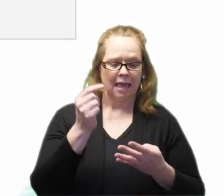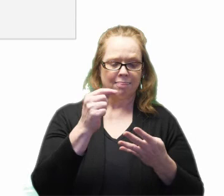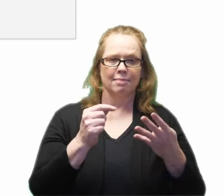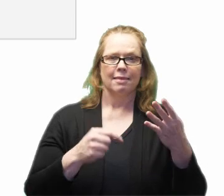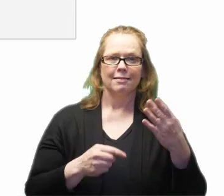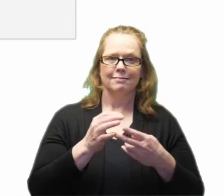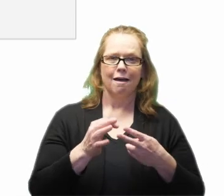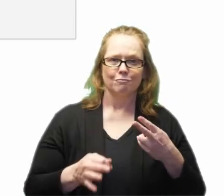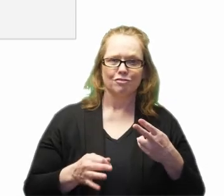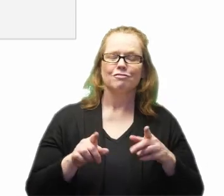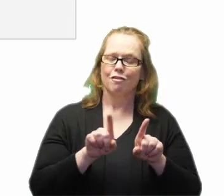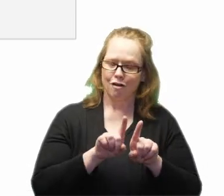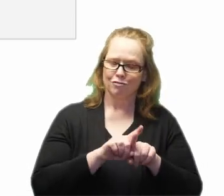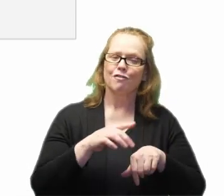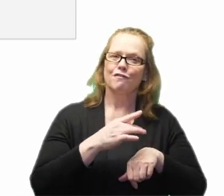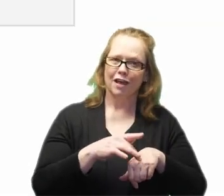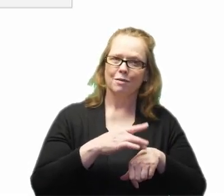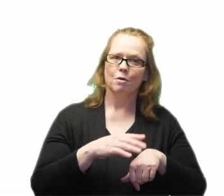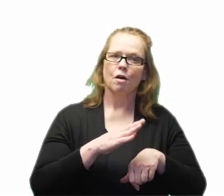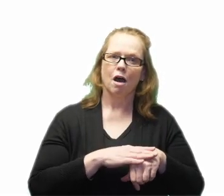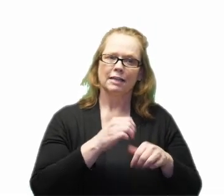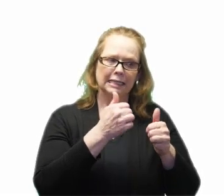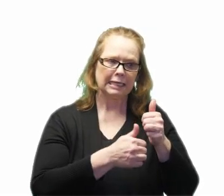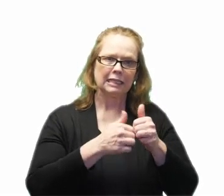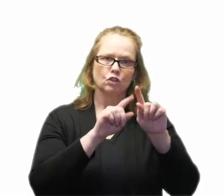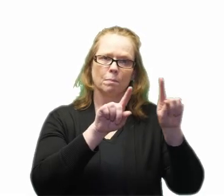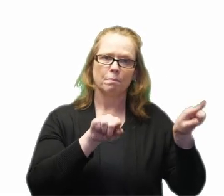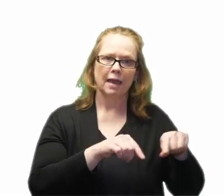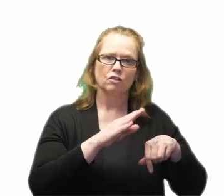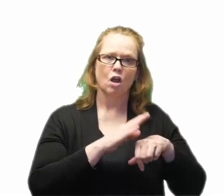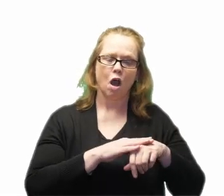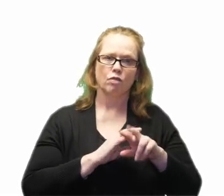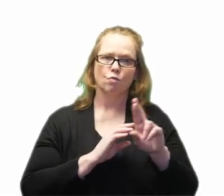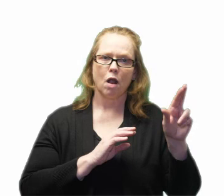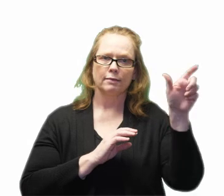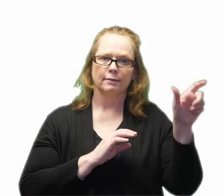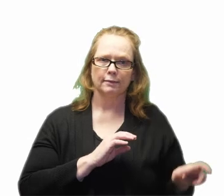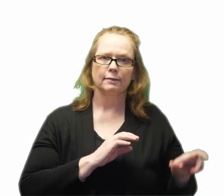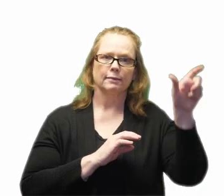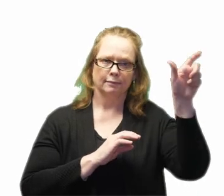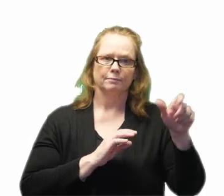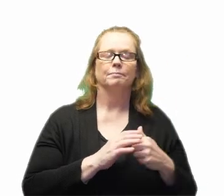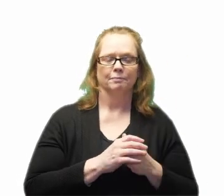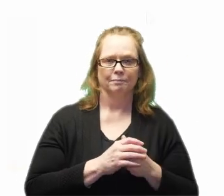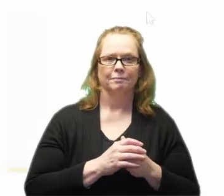These options are also available on each page on the right-hand side of the screen.